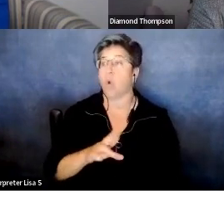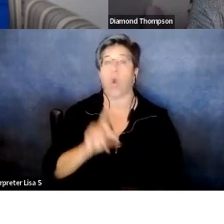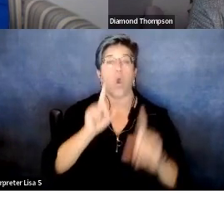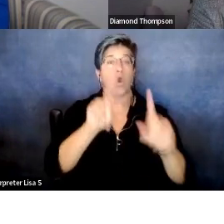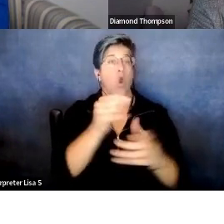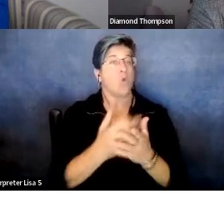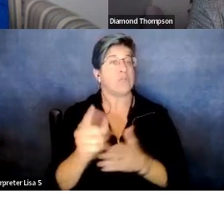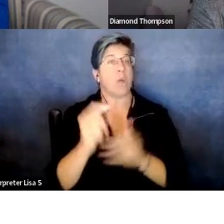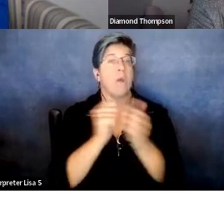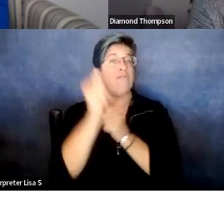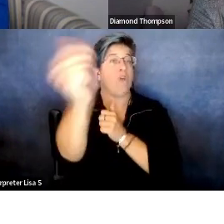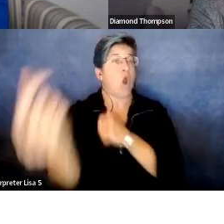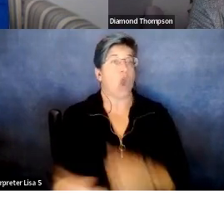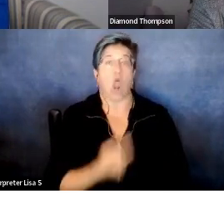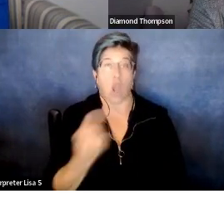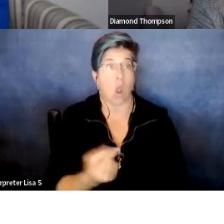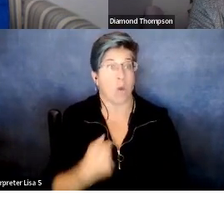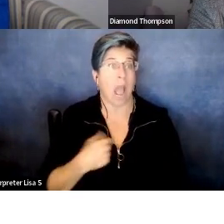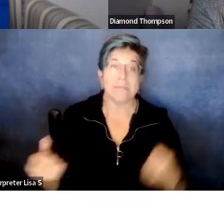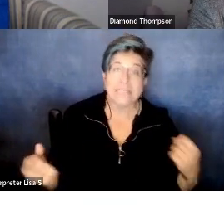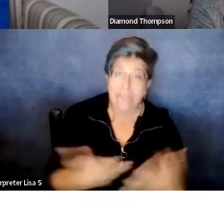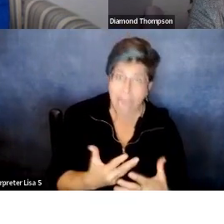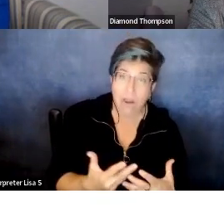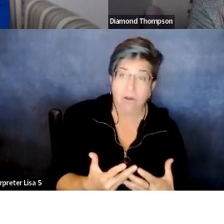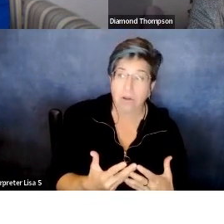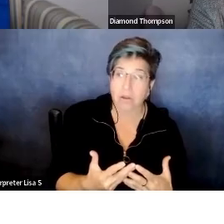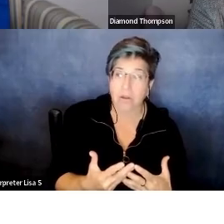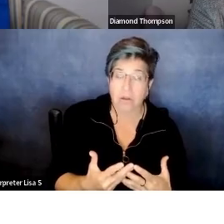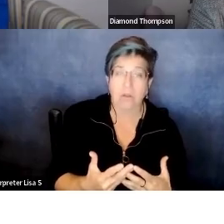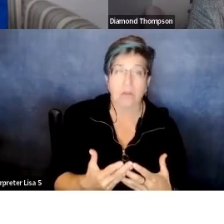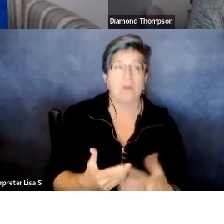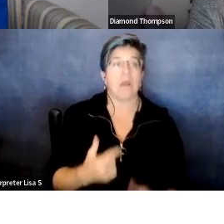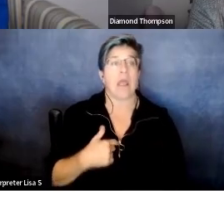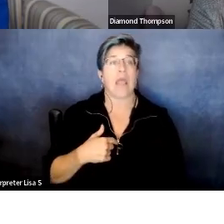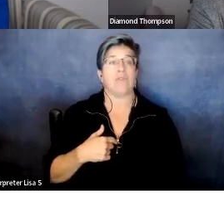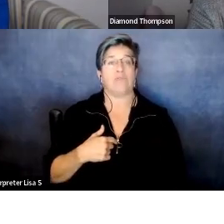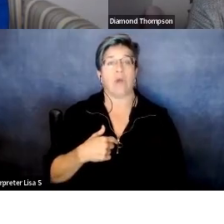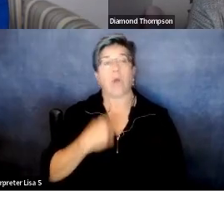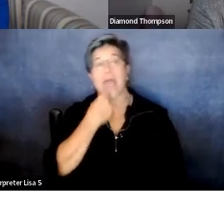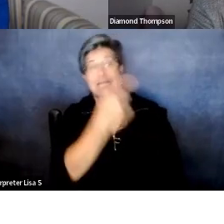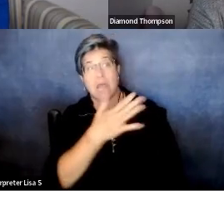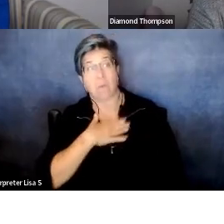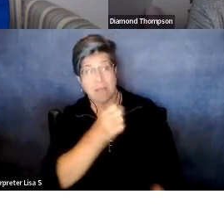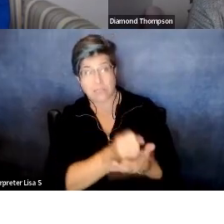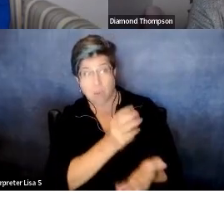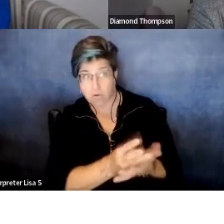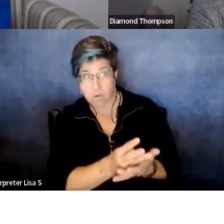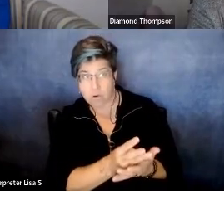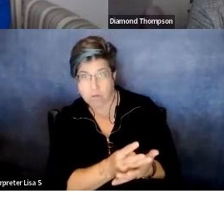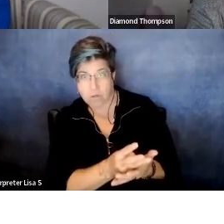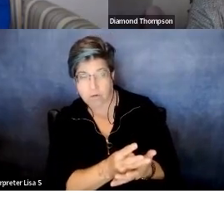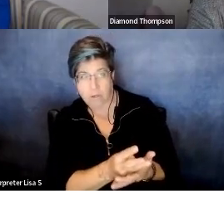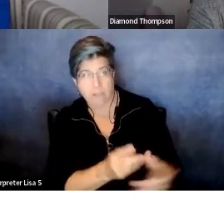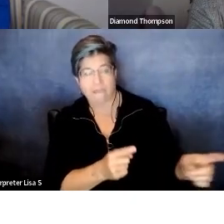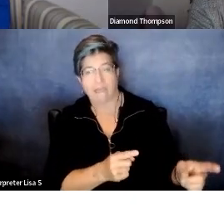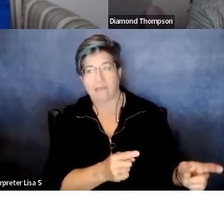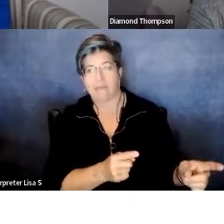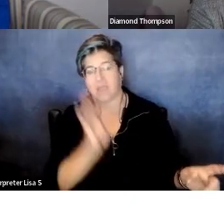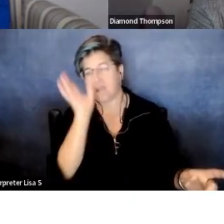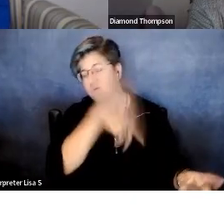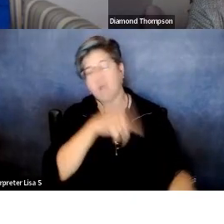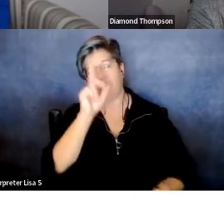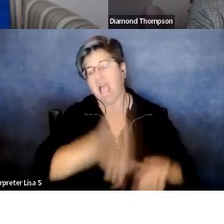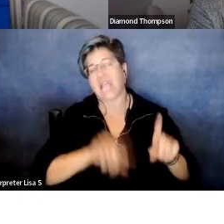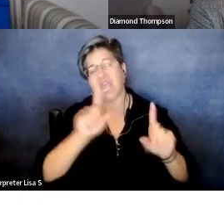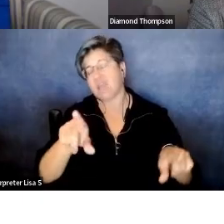somewhere far by myself. I'm very scared, and it's like I do let my social workers know that, and they just bypass it. Oh, well, I can't do that. That's